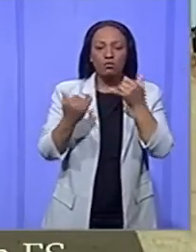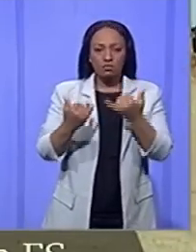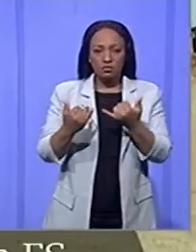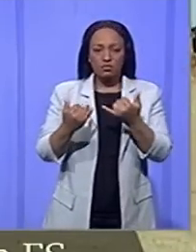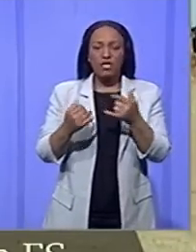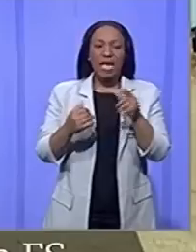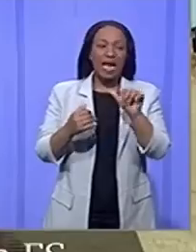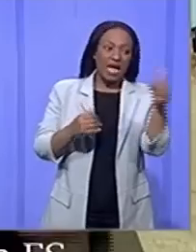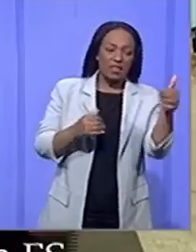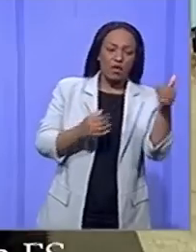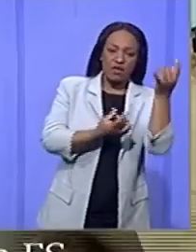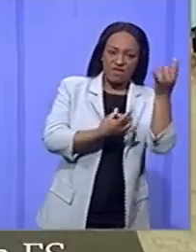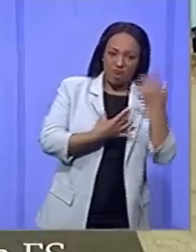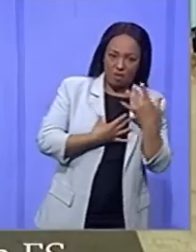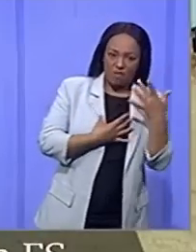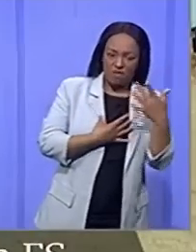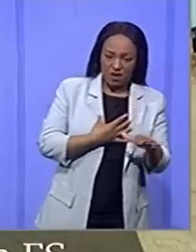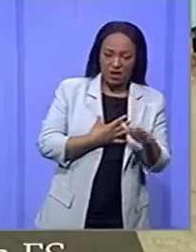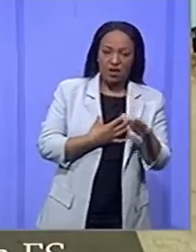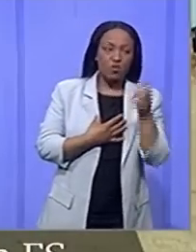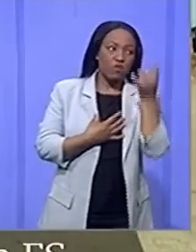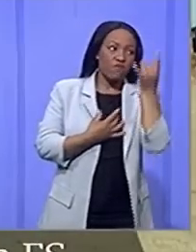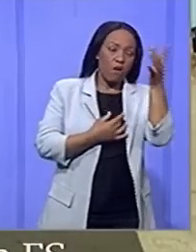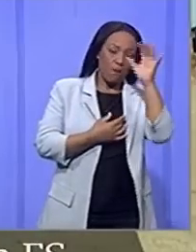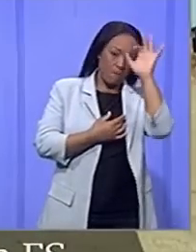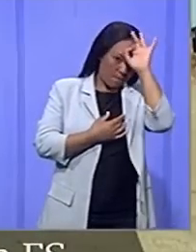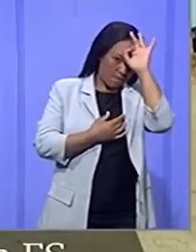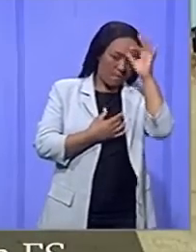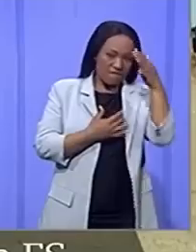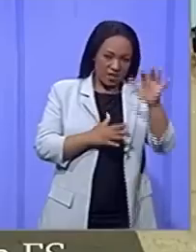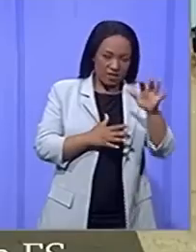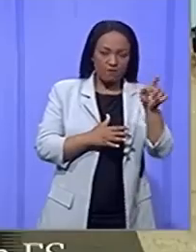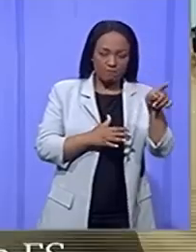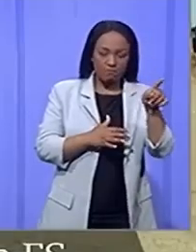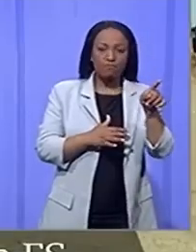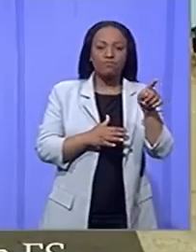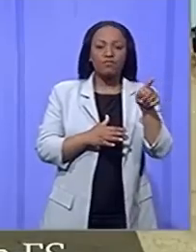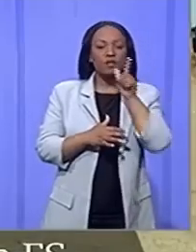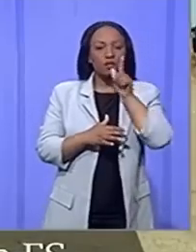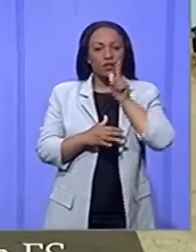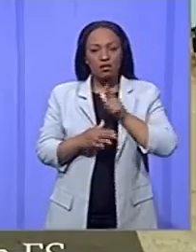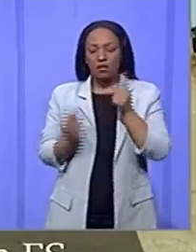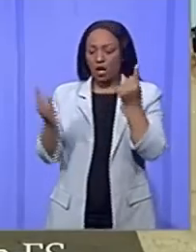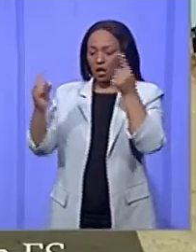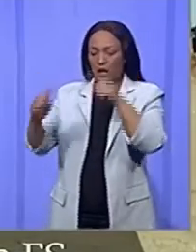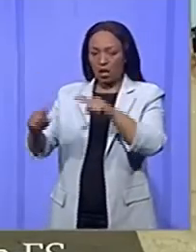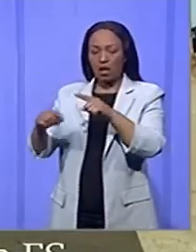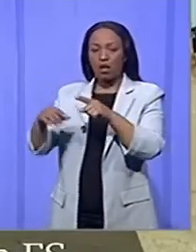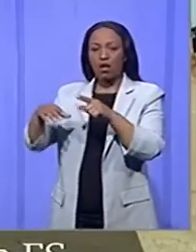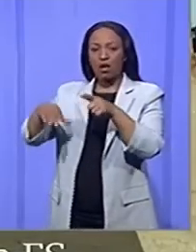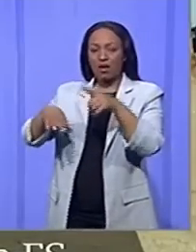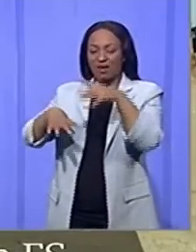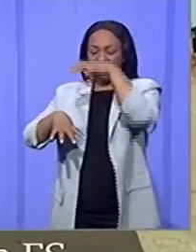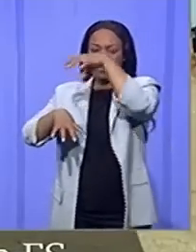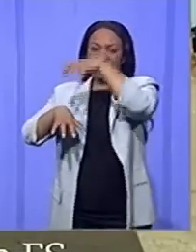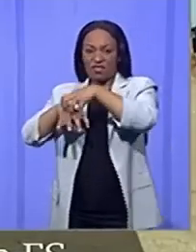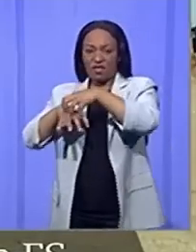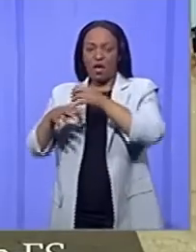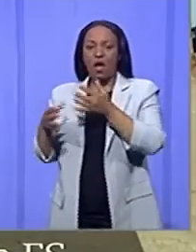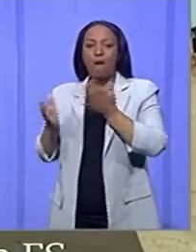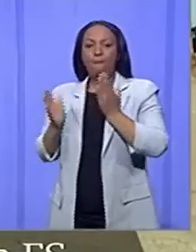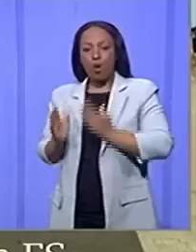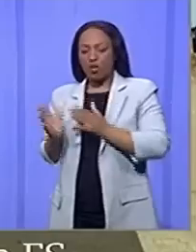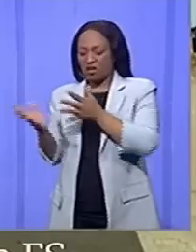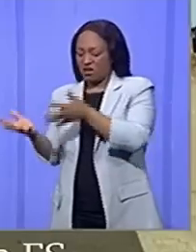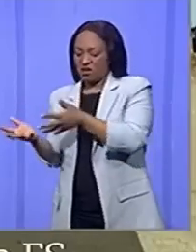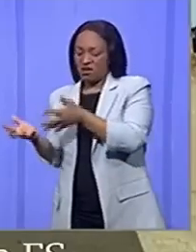was another tip off, and then we informed the authorities, and ultimately they found a body which is yet to be confirmed, but all